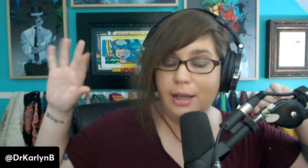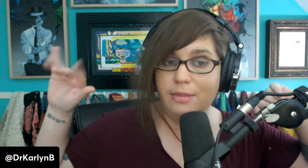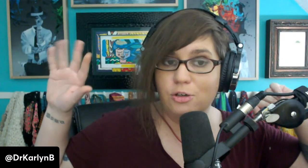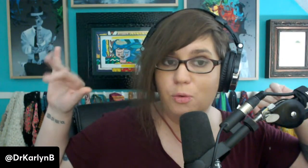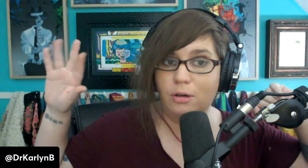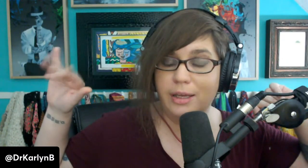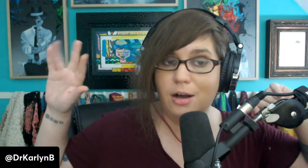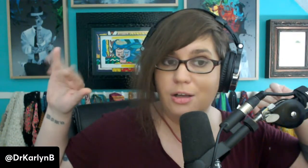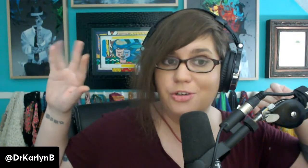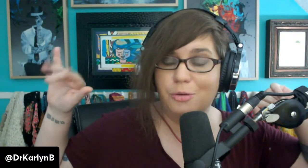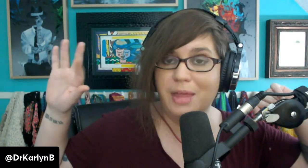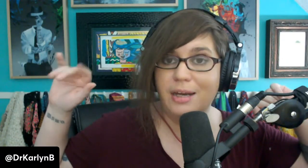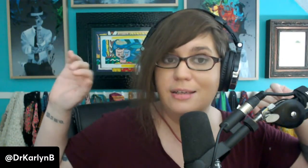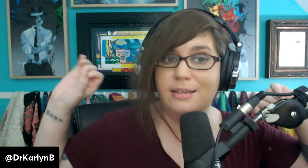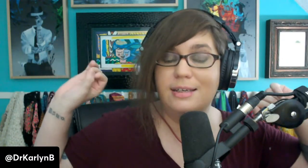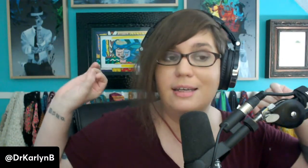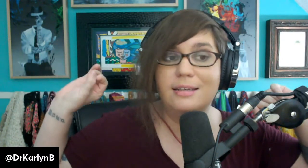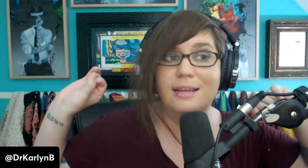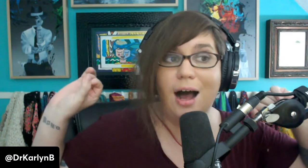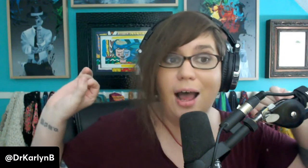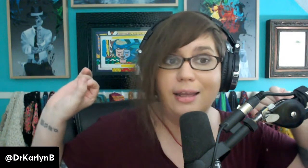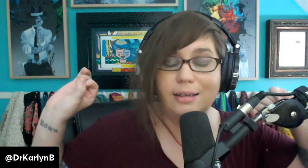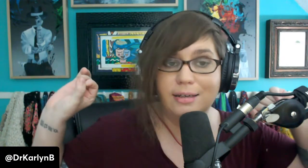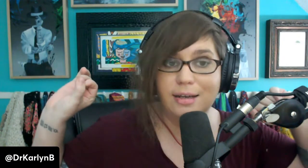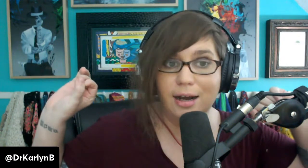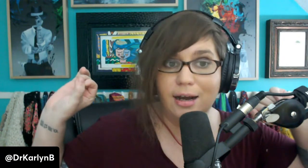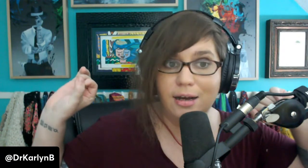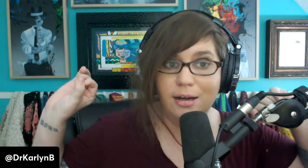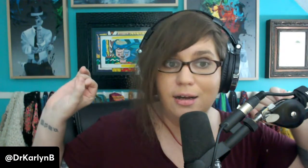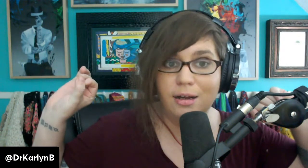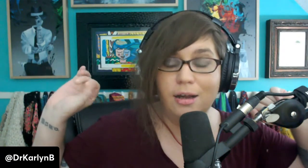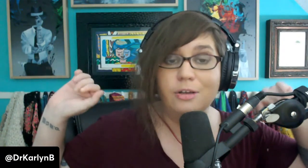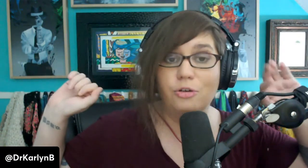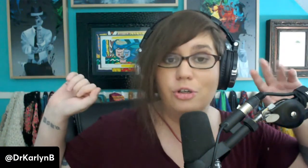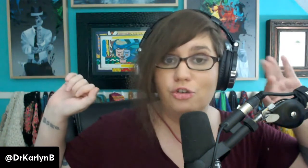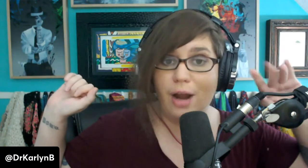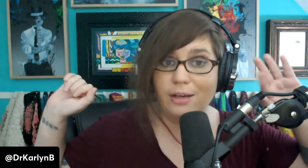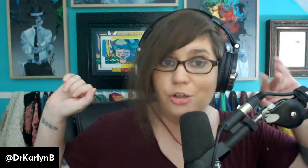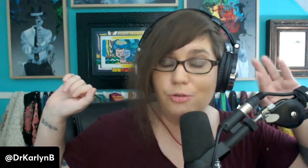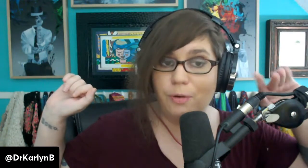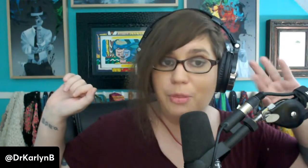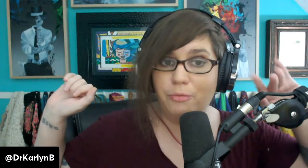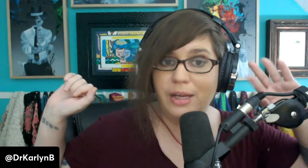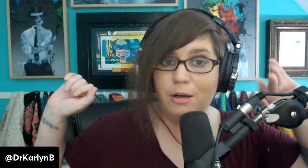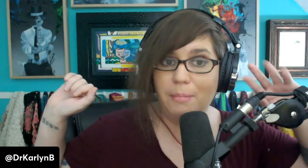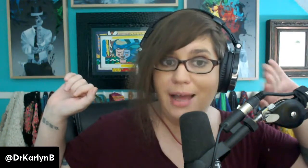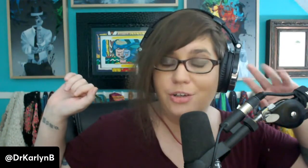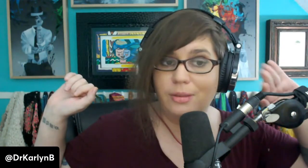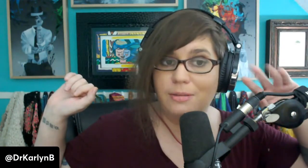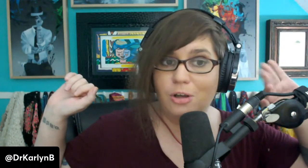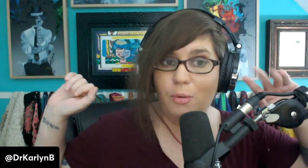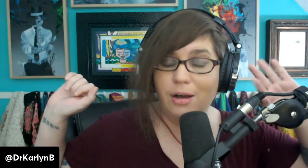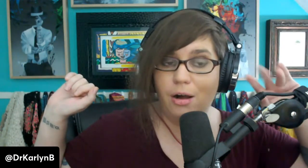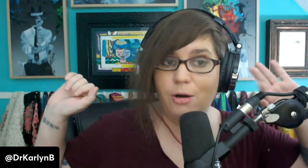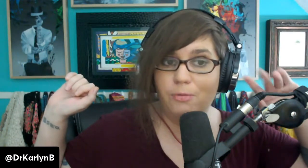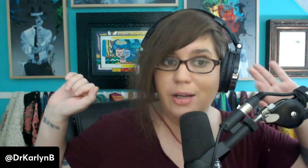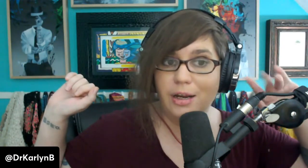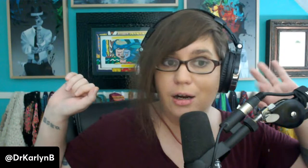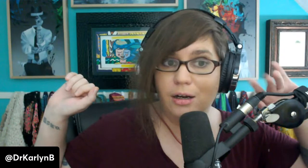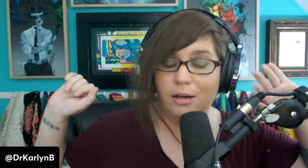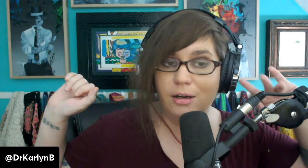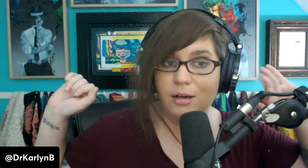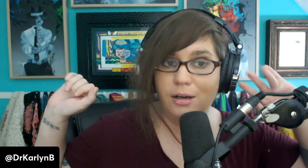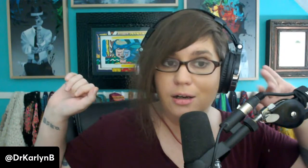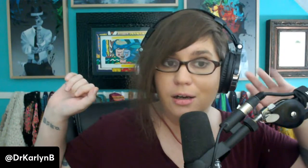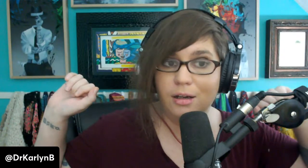girl in the twirly costume that is designed to distract you from the real magic that's going on over